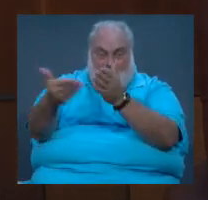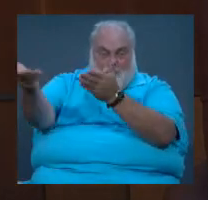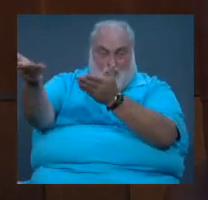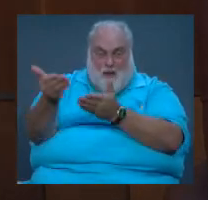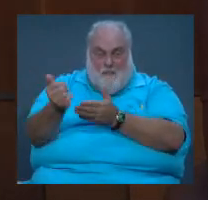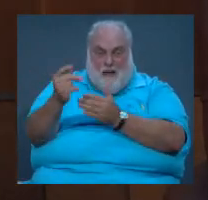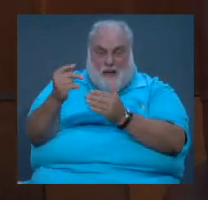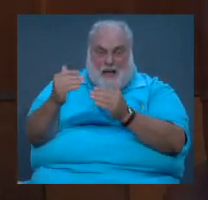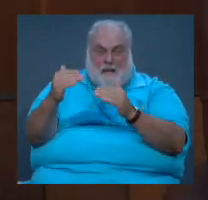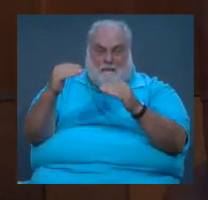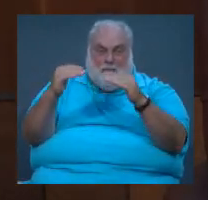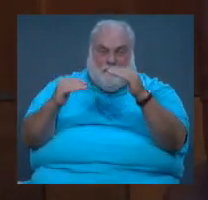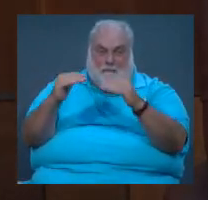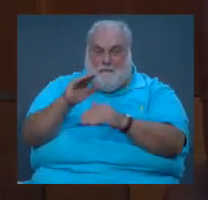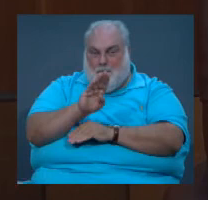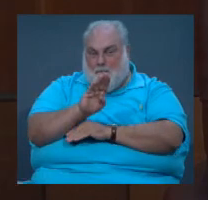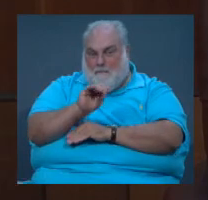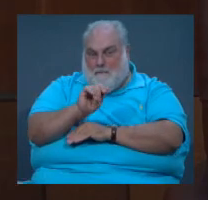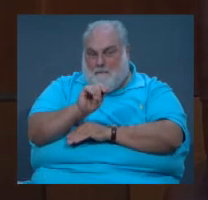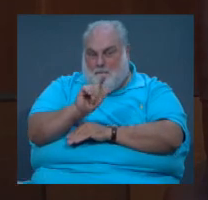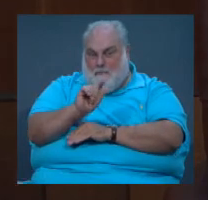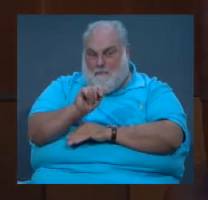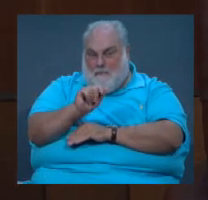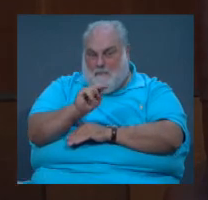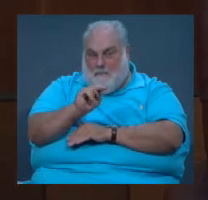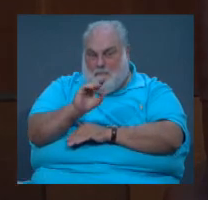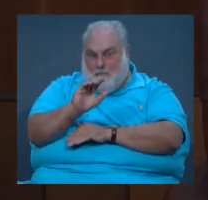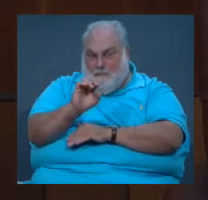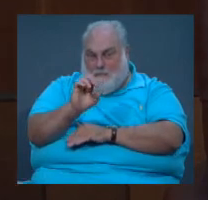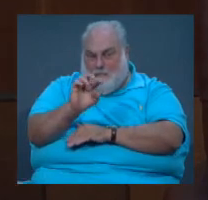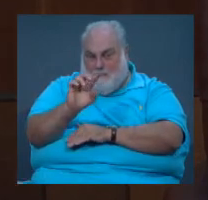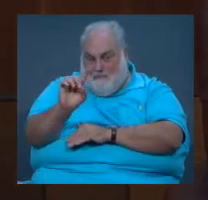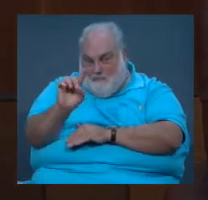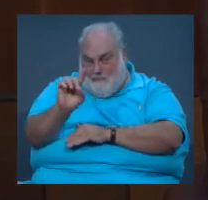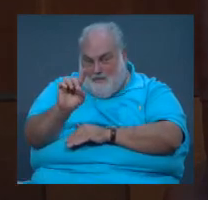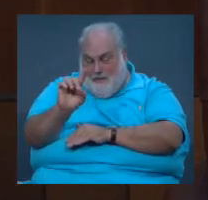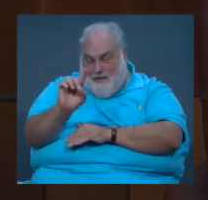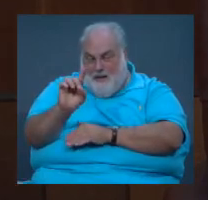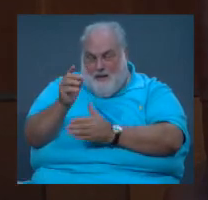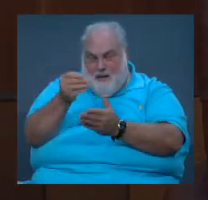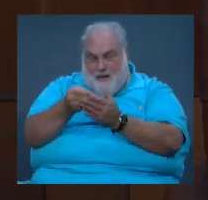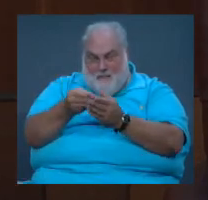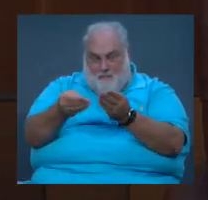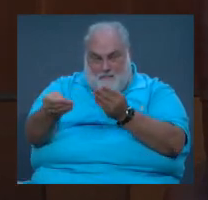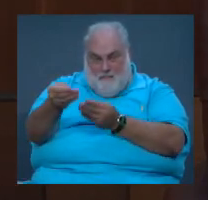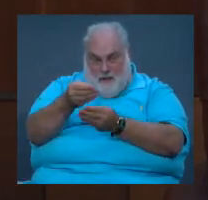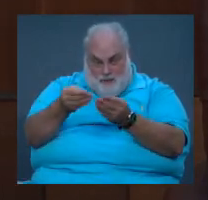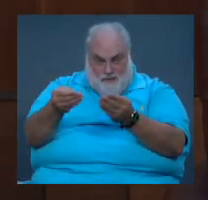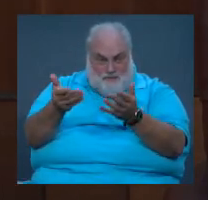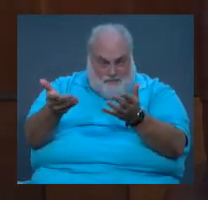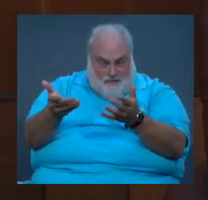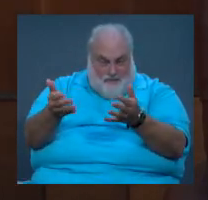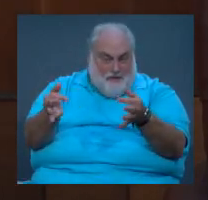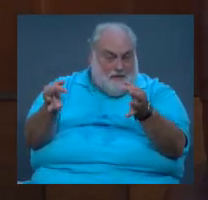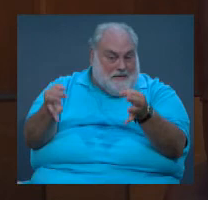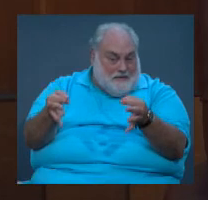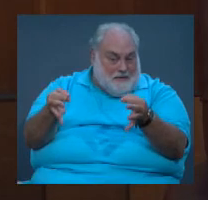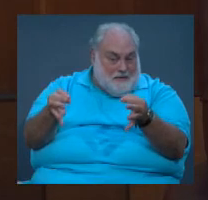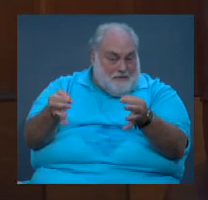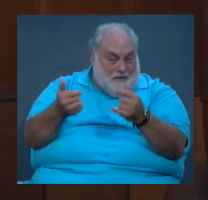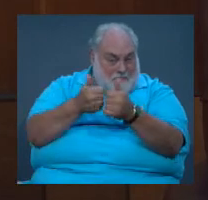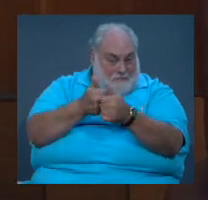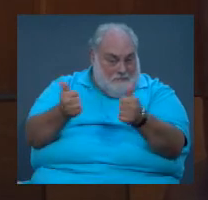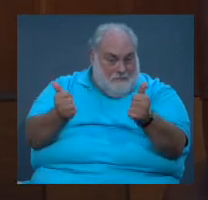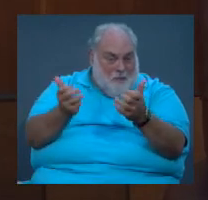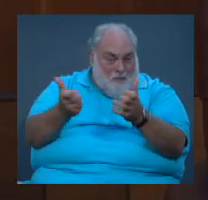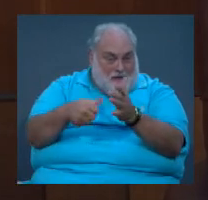budget. A balanced budget for you to consider. And then if there are decisions that have been made by the board that we want to